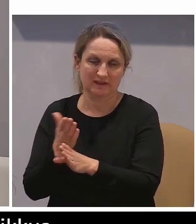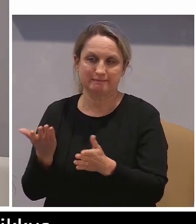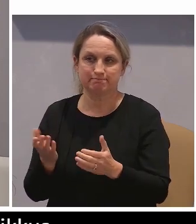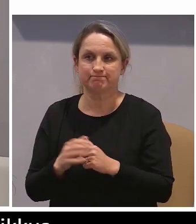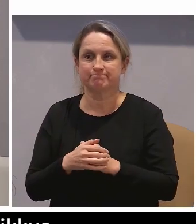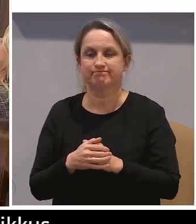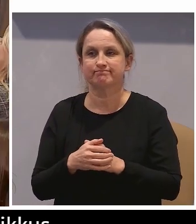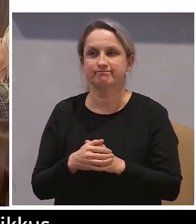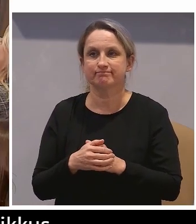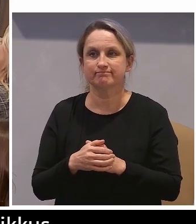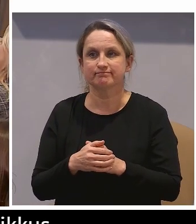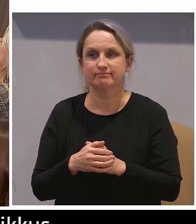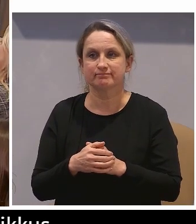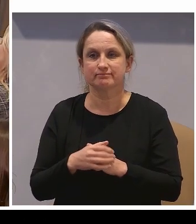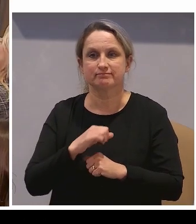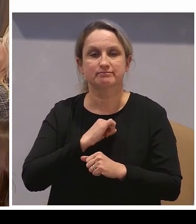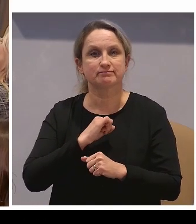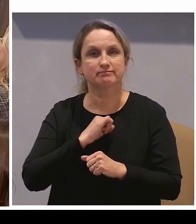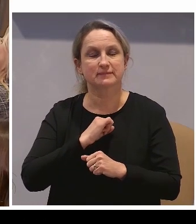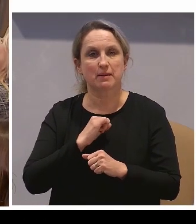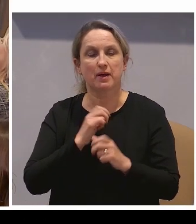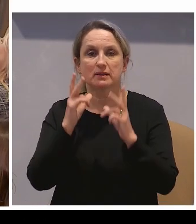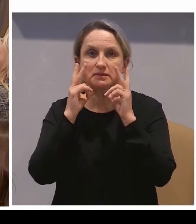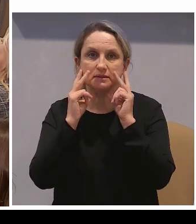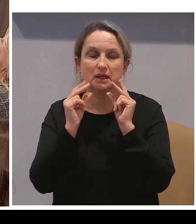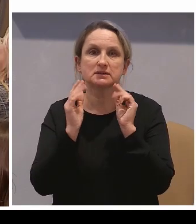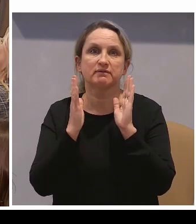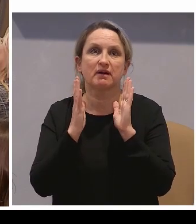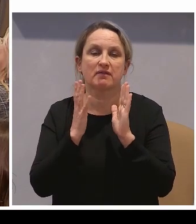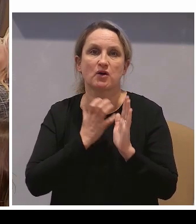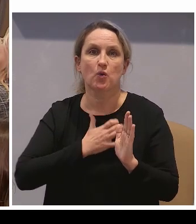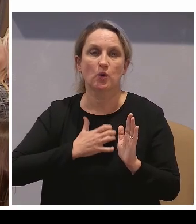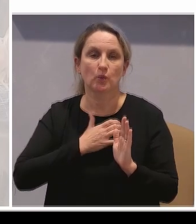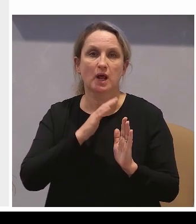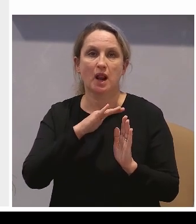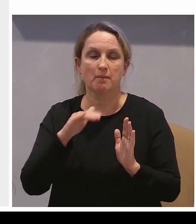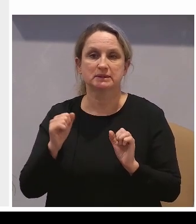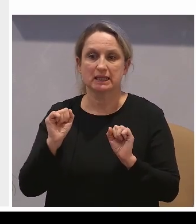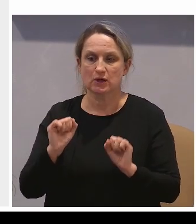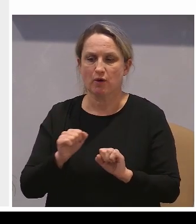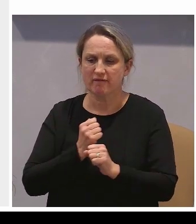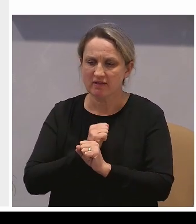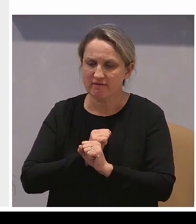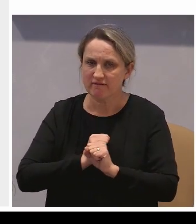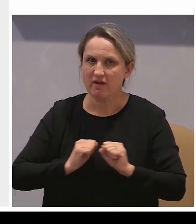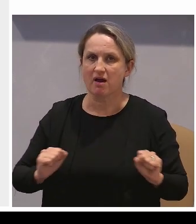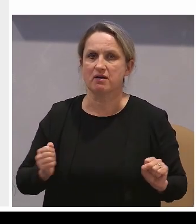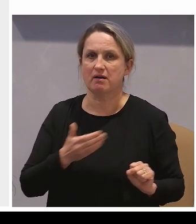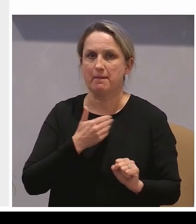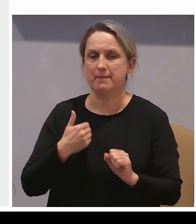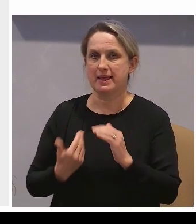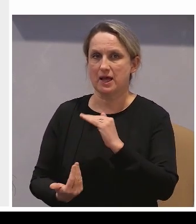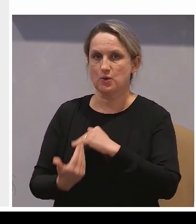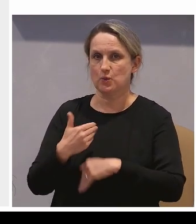And this is a height characteristic of an untreated case. So this is why it's very important for these